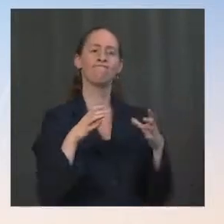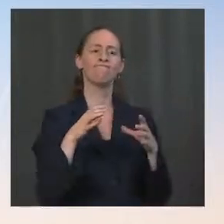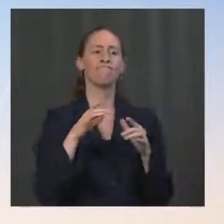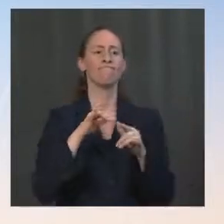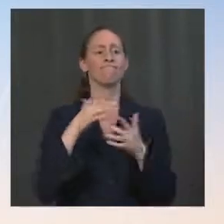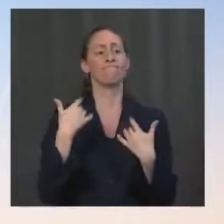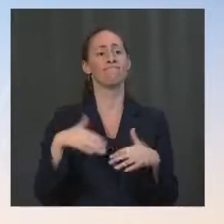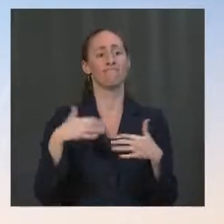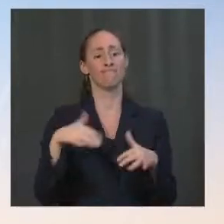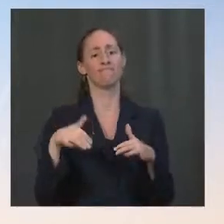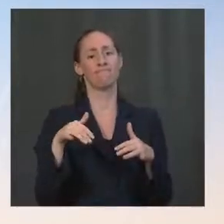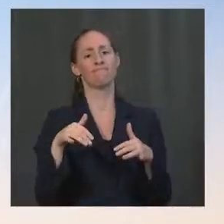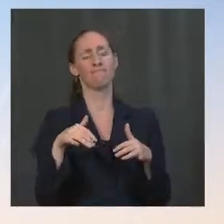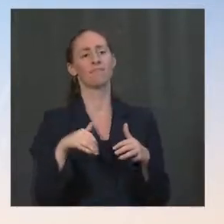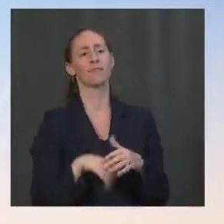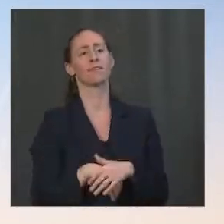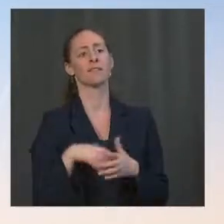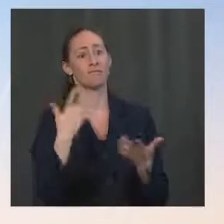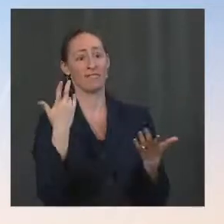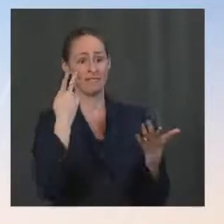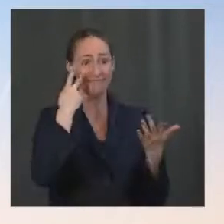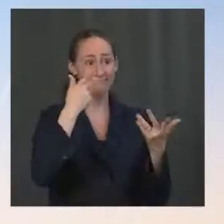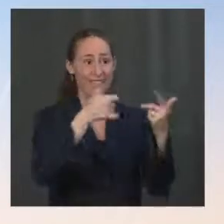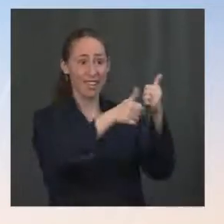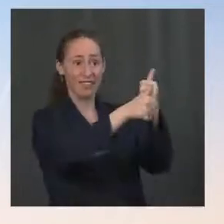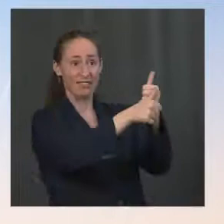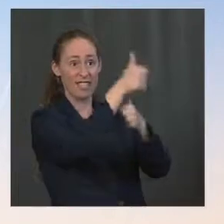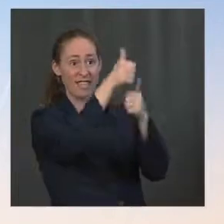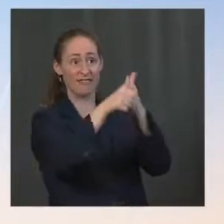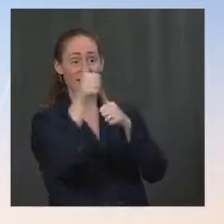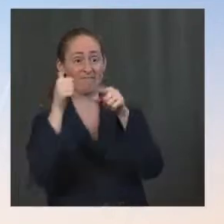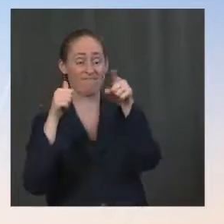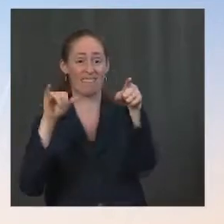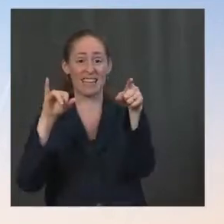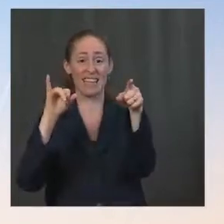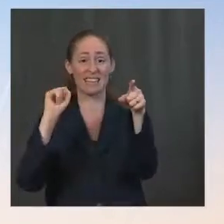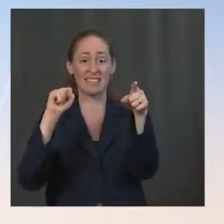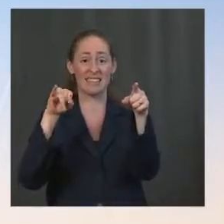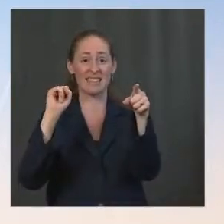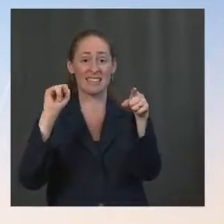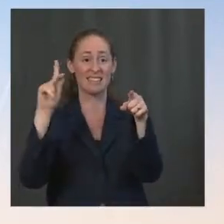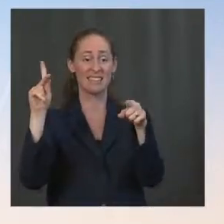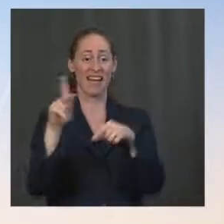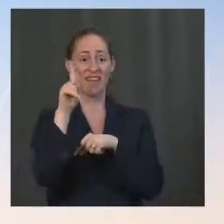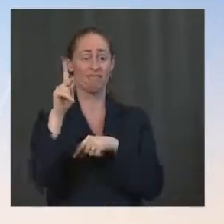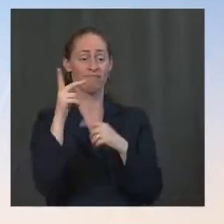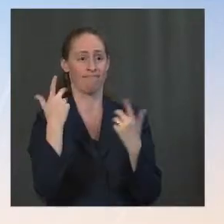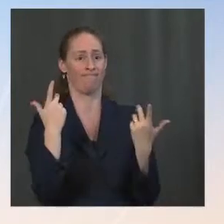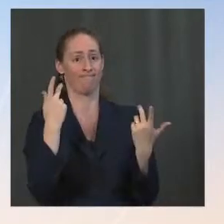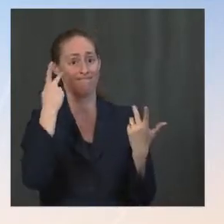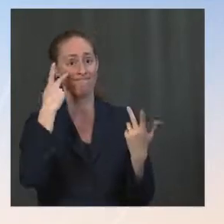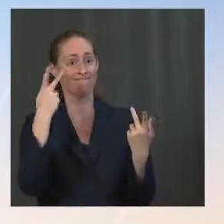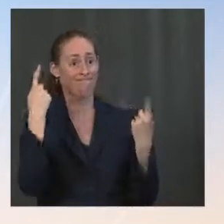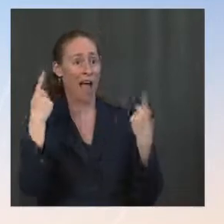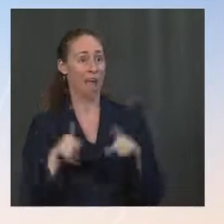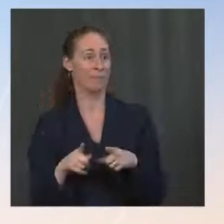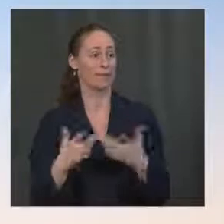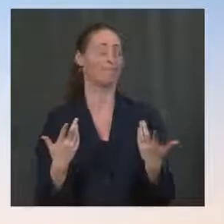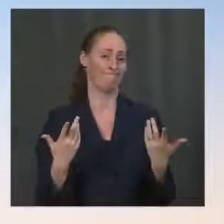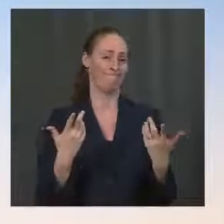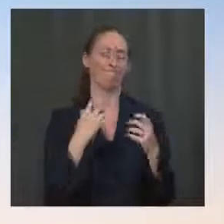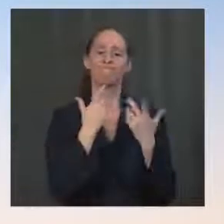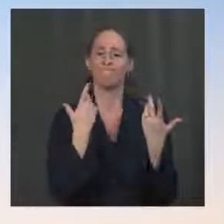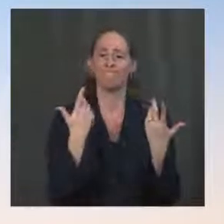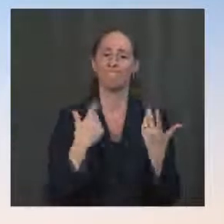with a real threat from ISIS-K, of course, events like yesterday unfortunately happen. And then yesterday the